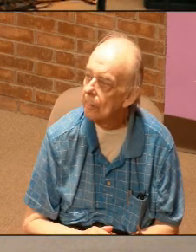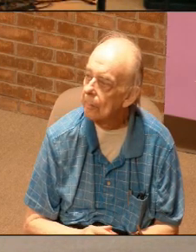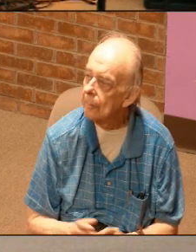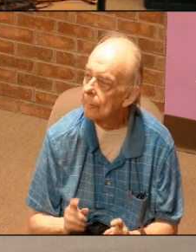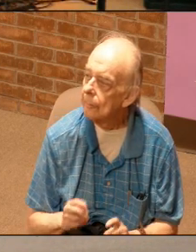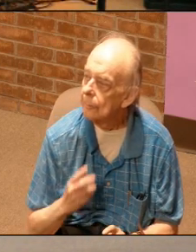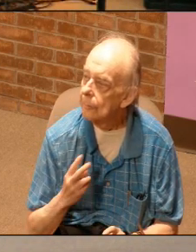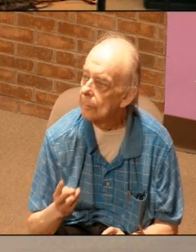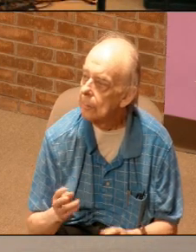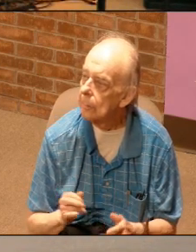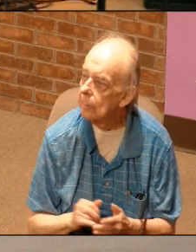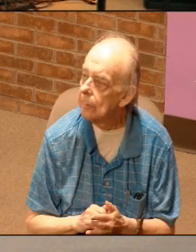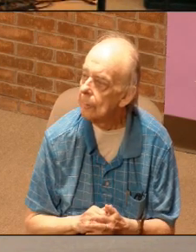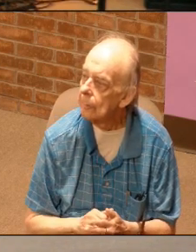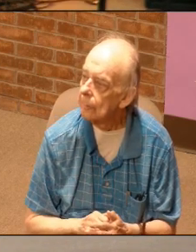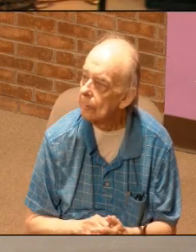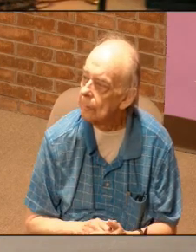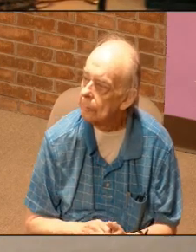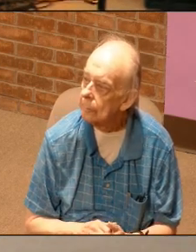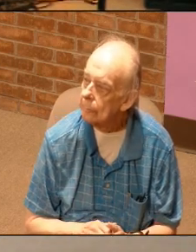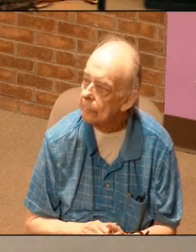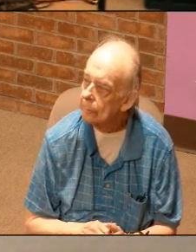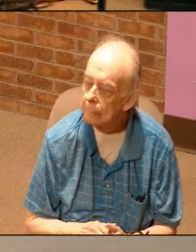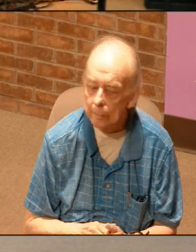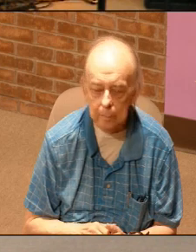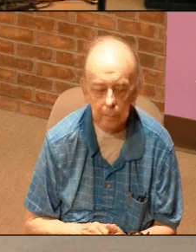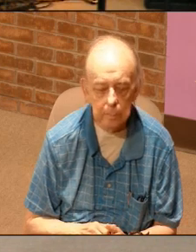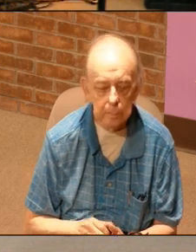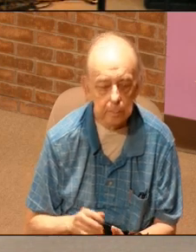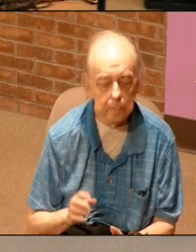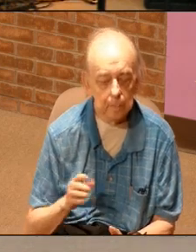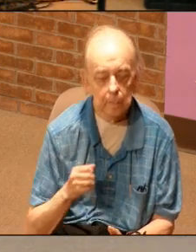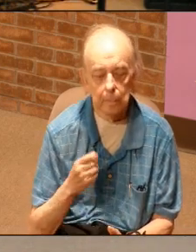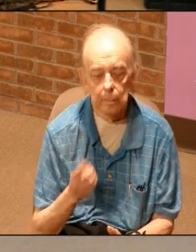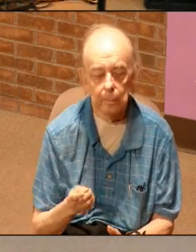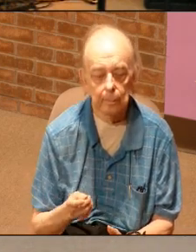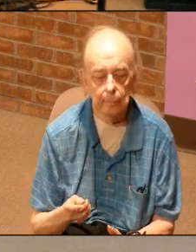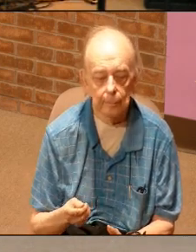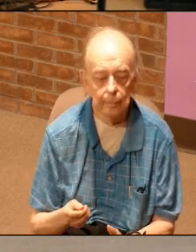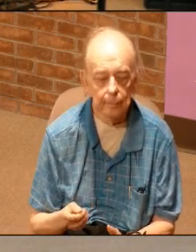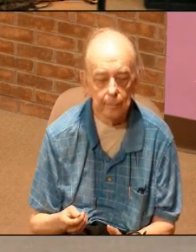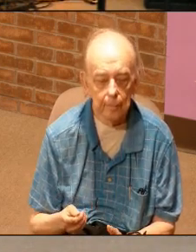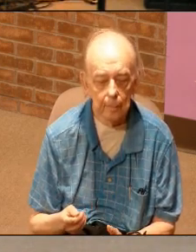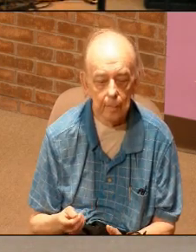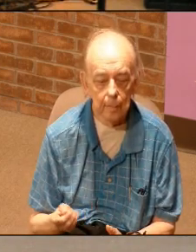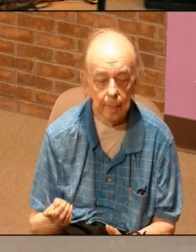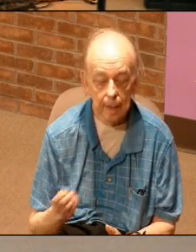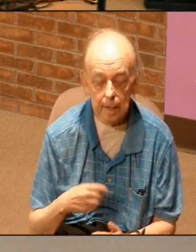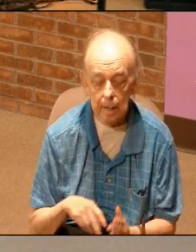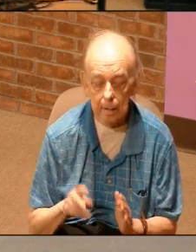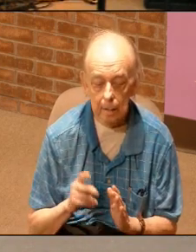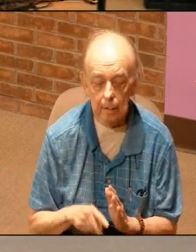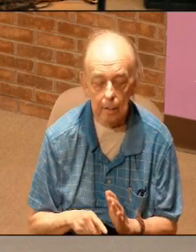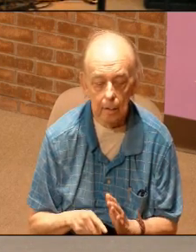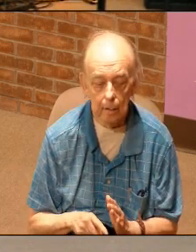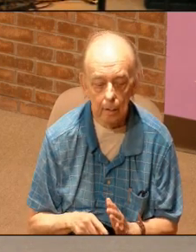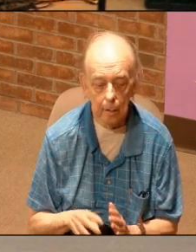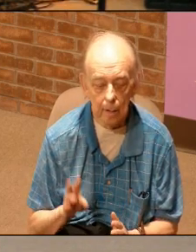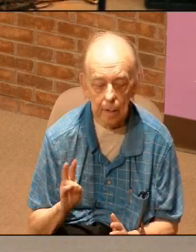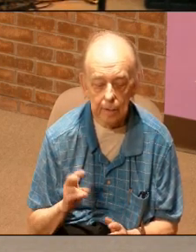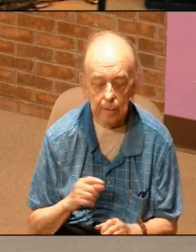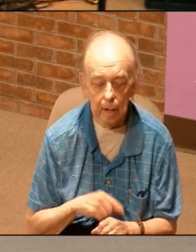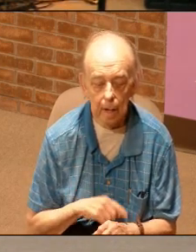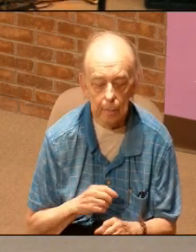When we looked at this, he said, when it came back, it was 7 times